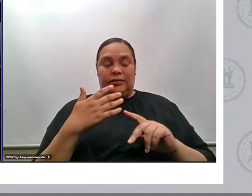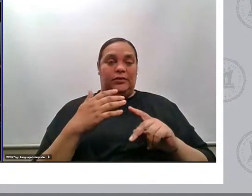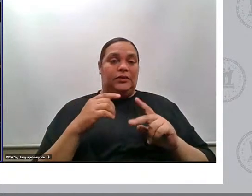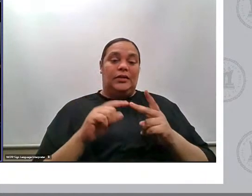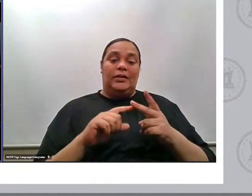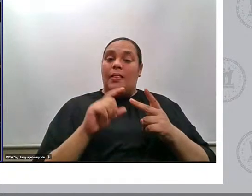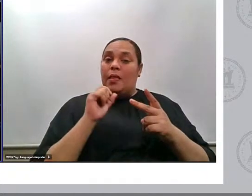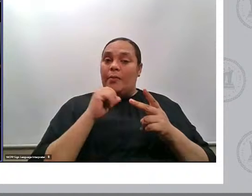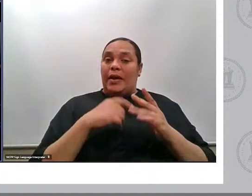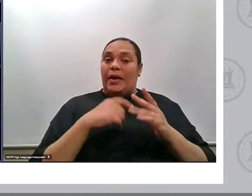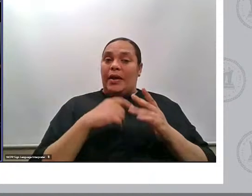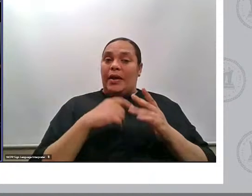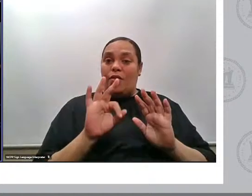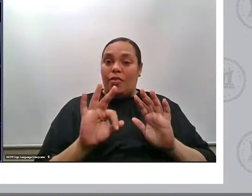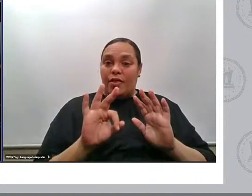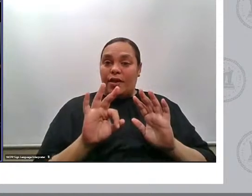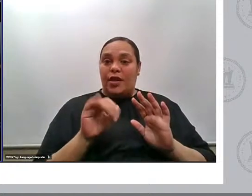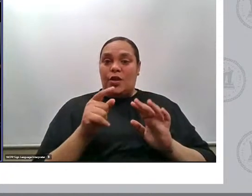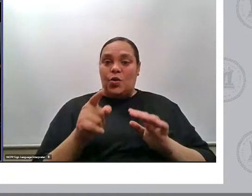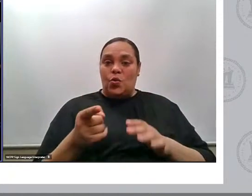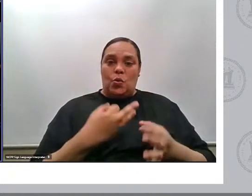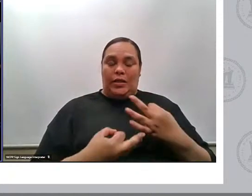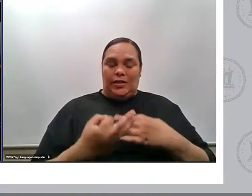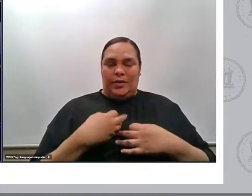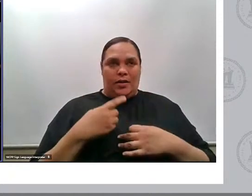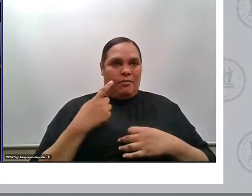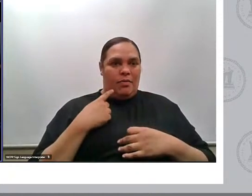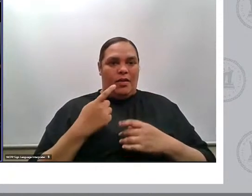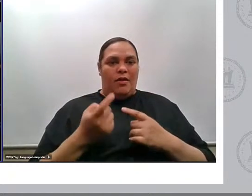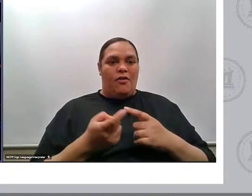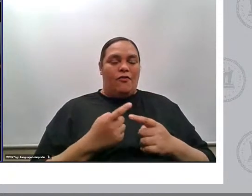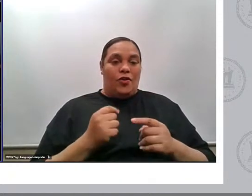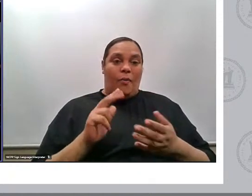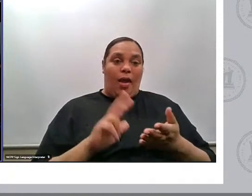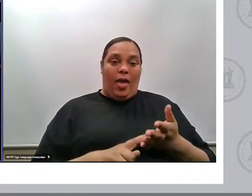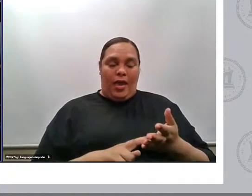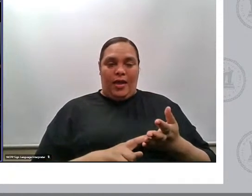where in section 3 you explain, I think from the Act,